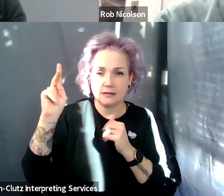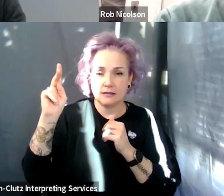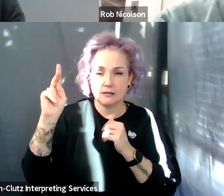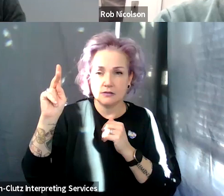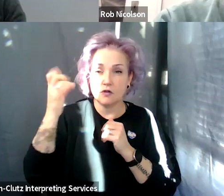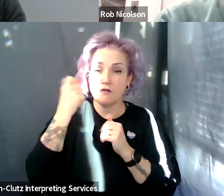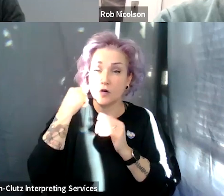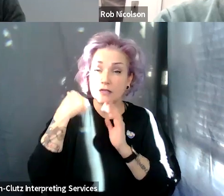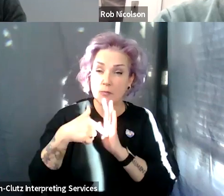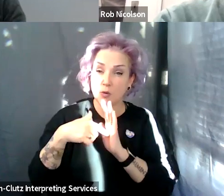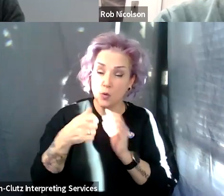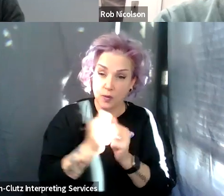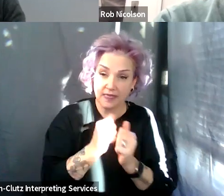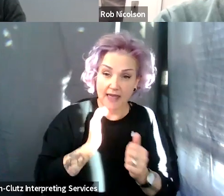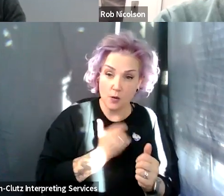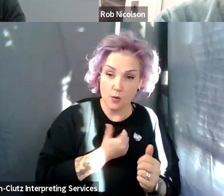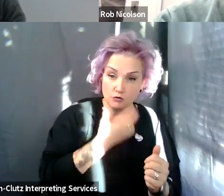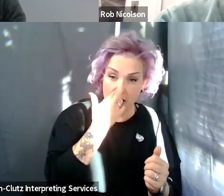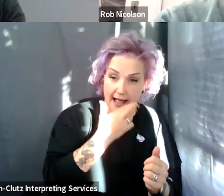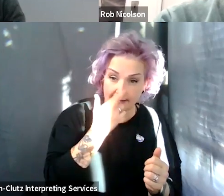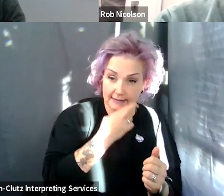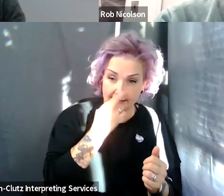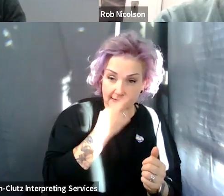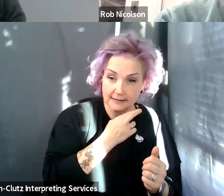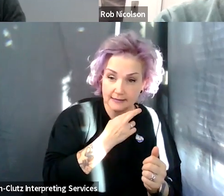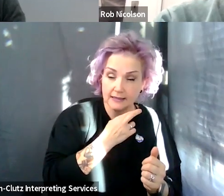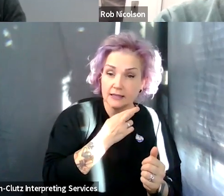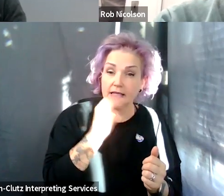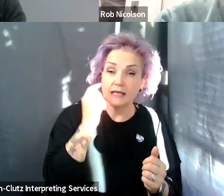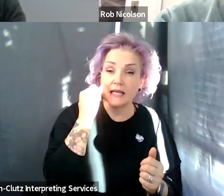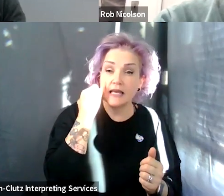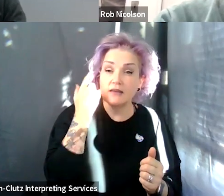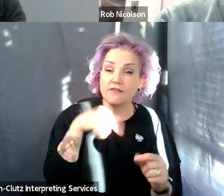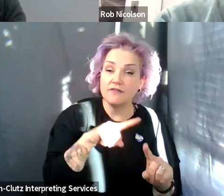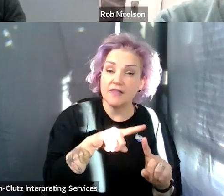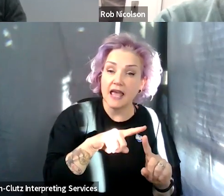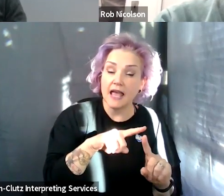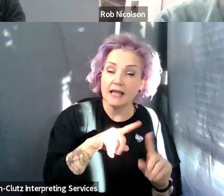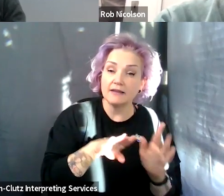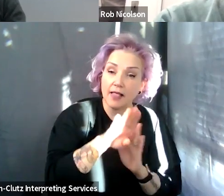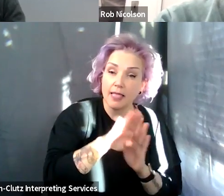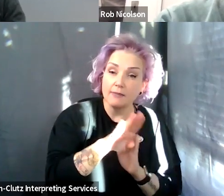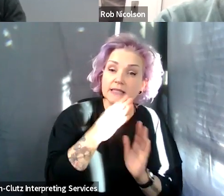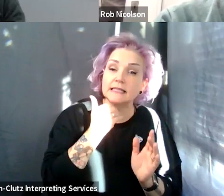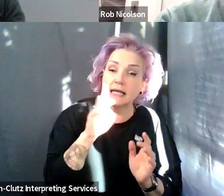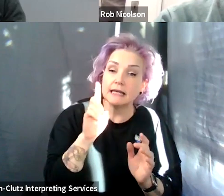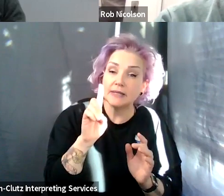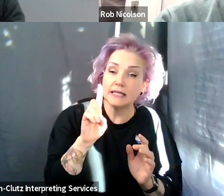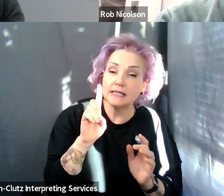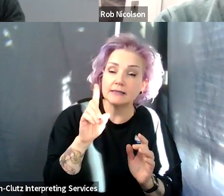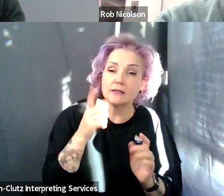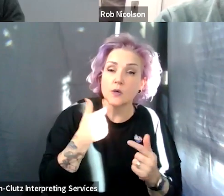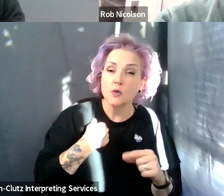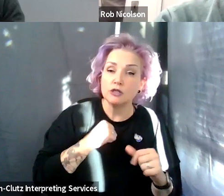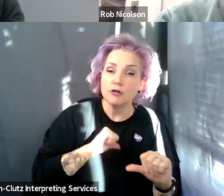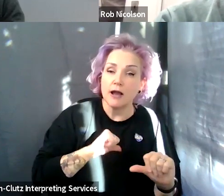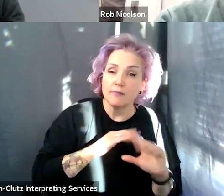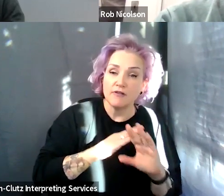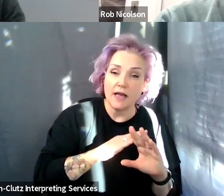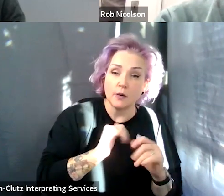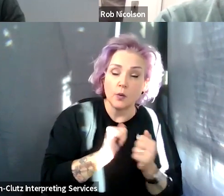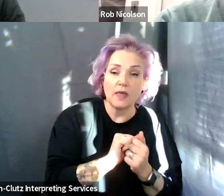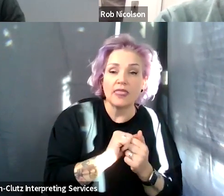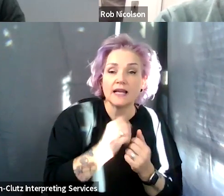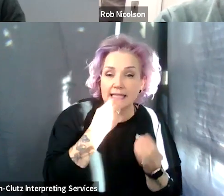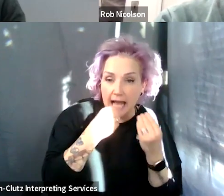like a weight gain and things like that in the animals. And the other aspect also on the other side, there's something